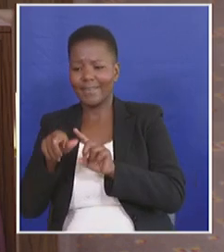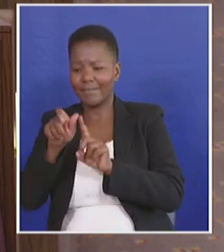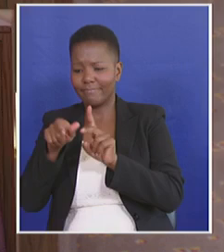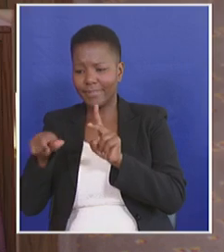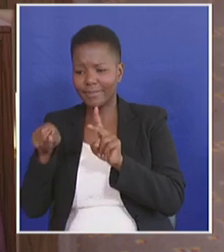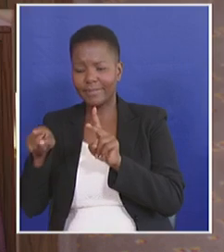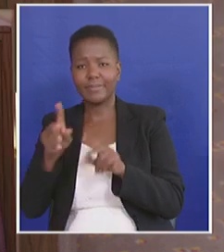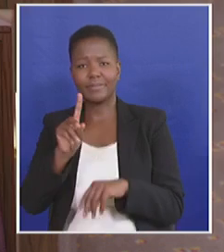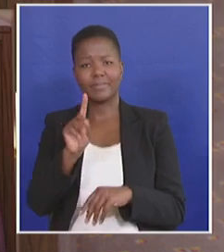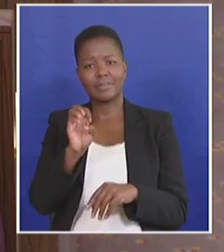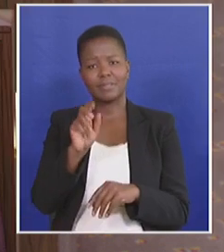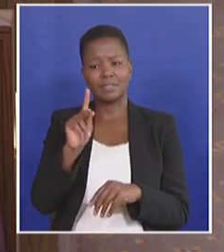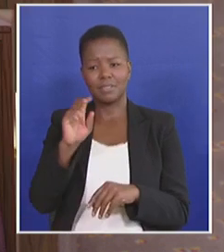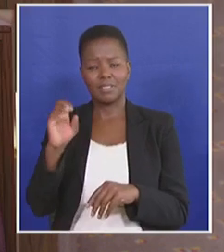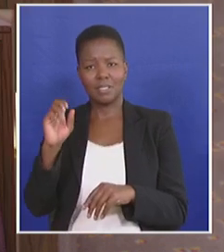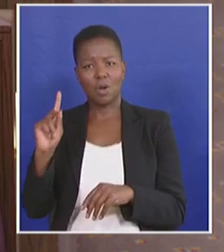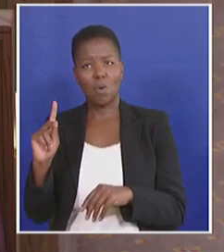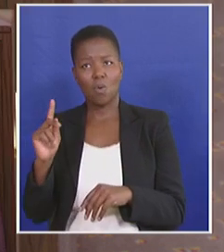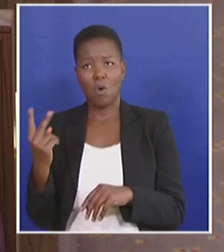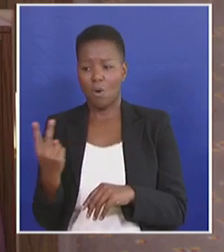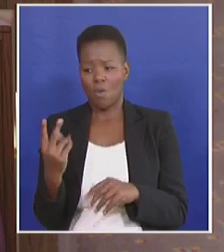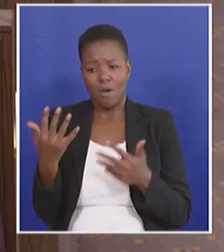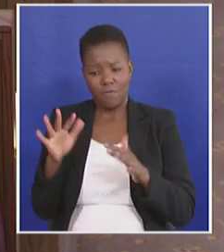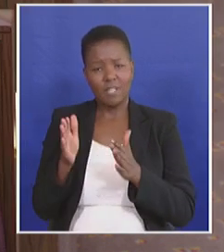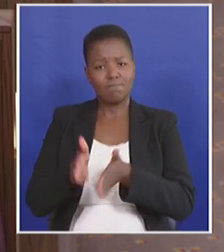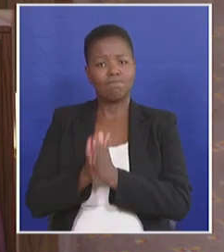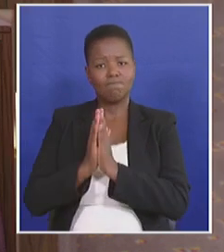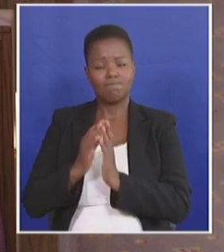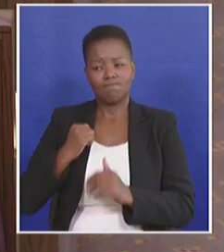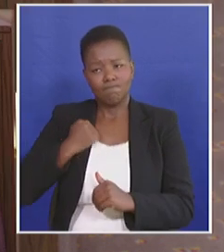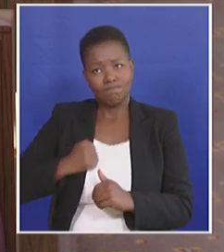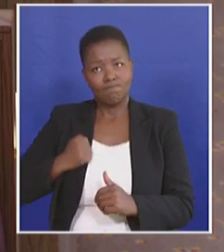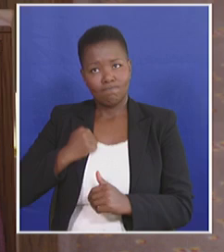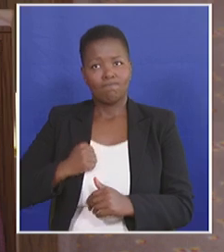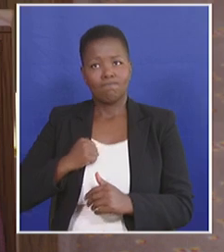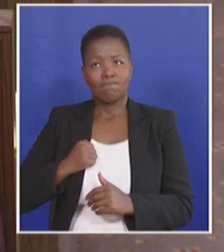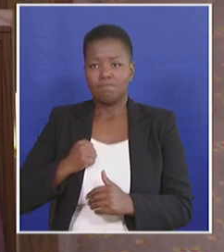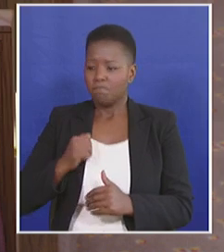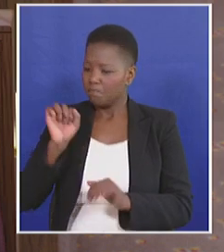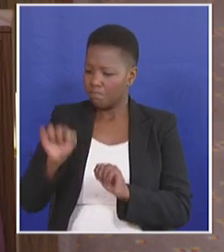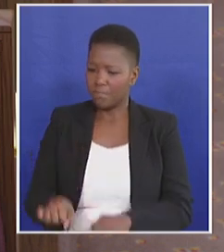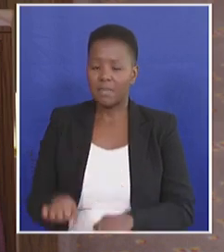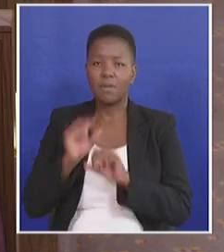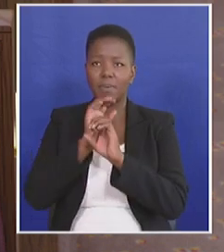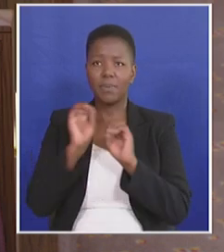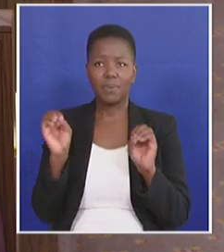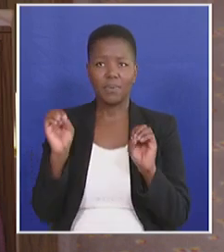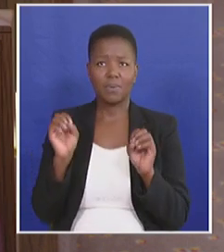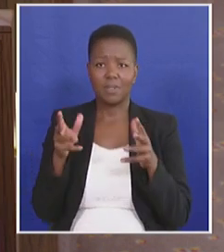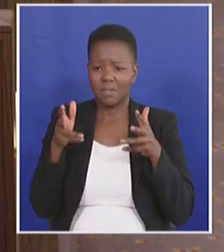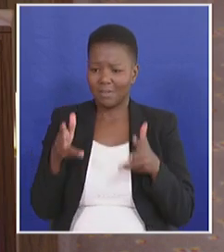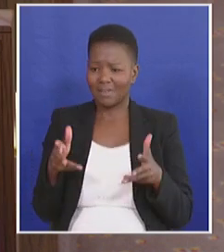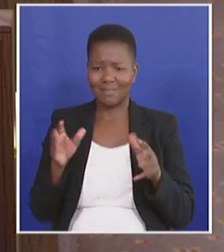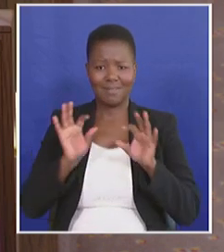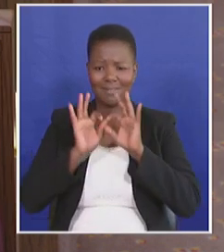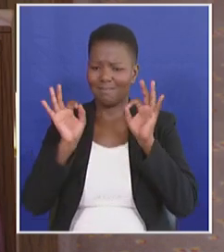Eugene de Kock, both of whom I think either applied for amnesty with the TRC and didn't get it, okay? So it's actually nothing to do